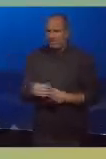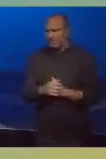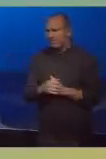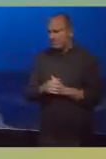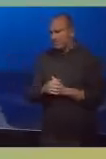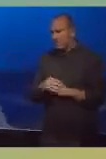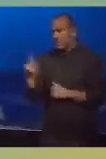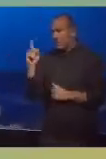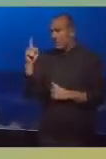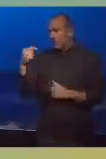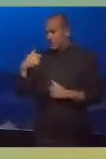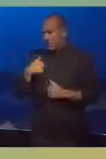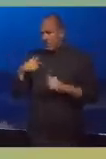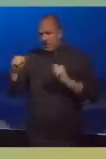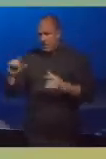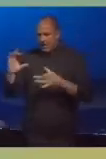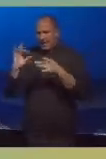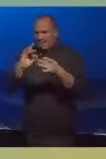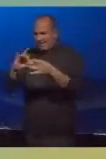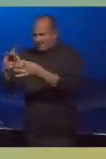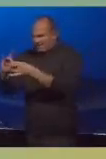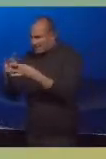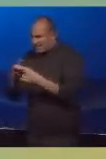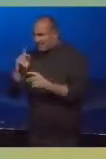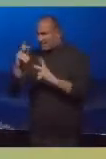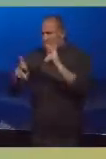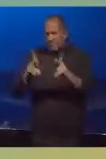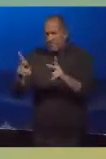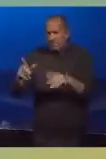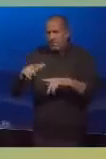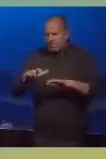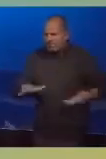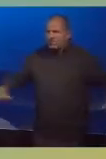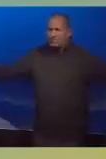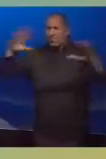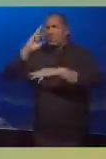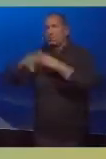I had the opportunity to connect with different young Africans from across the world,